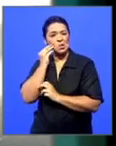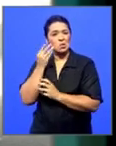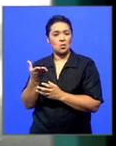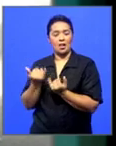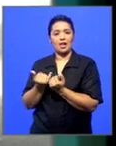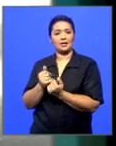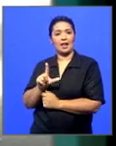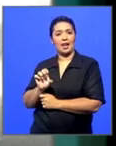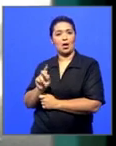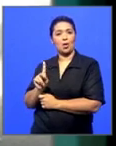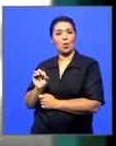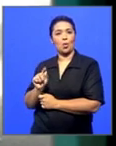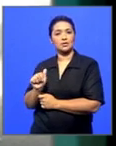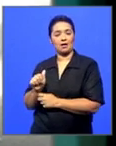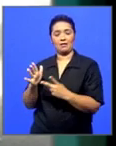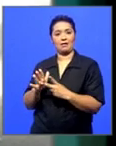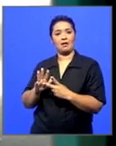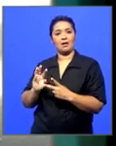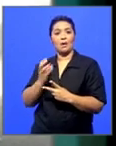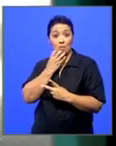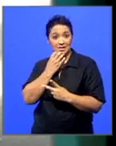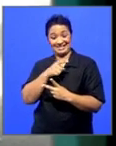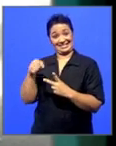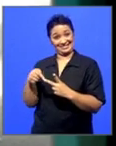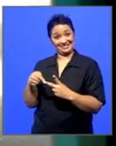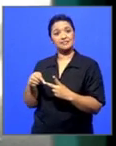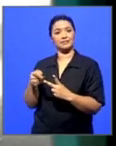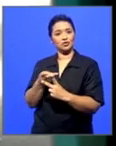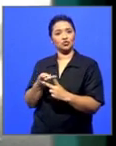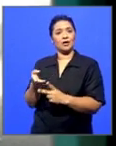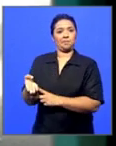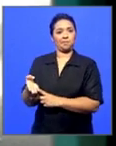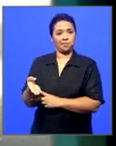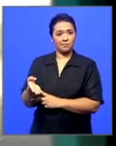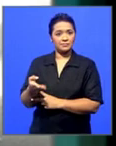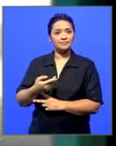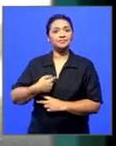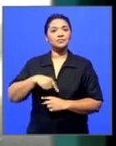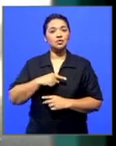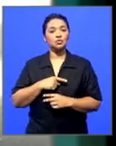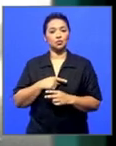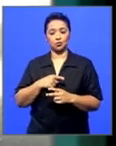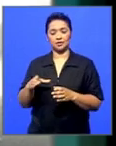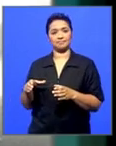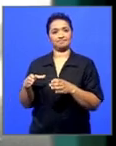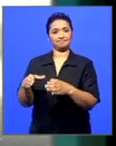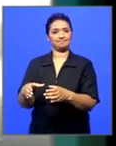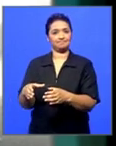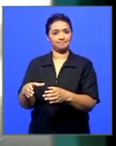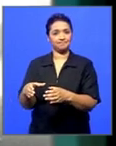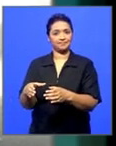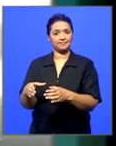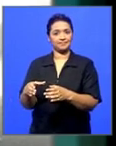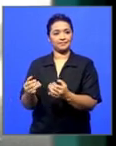Tera Lekota and Kgalema Motlanthe, our president now. We went out to drag seaweed from